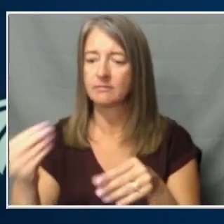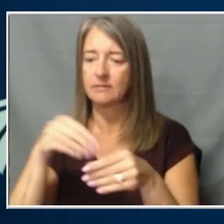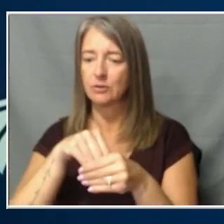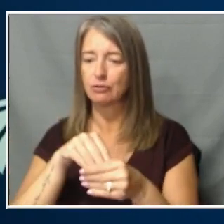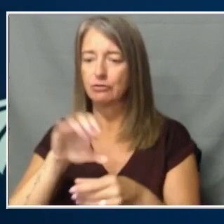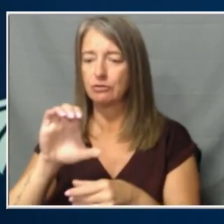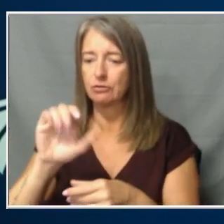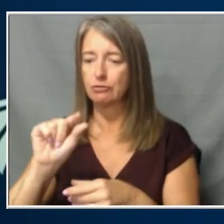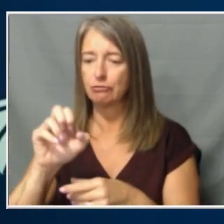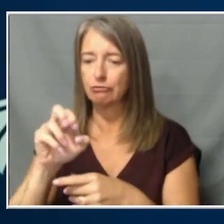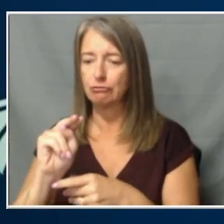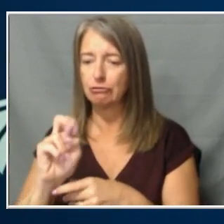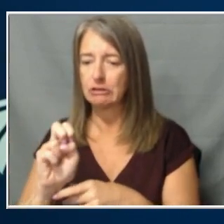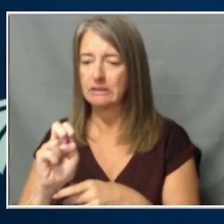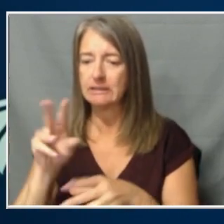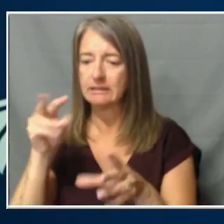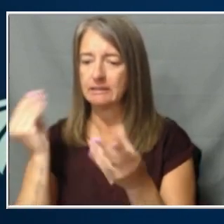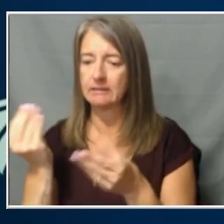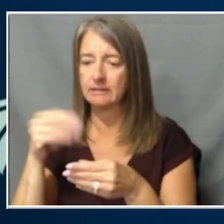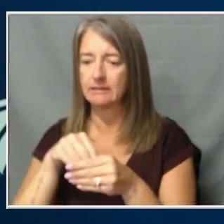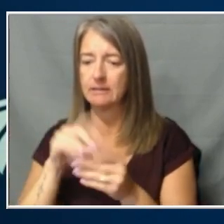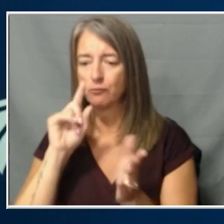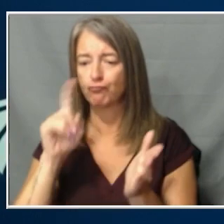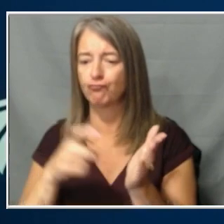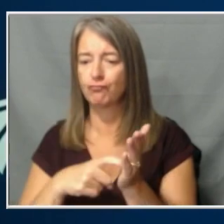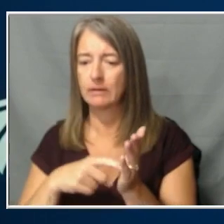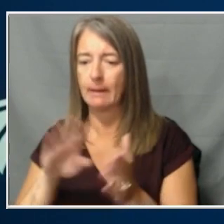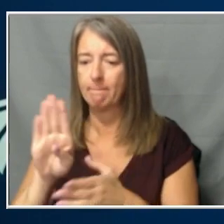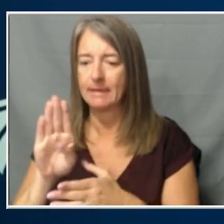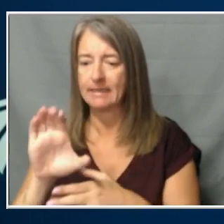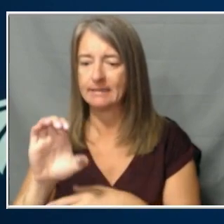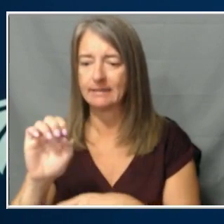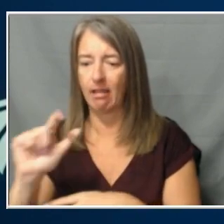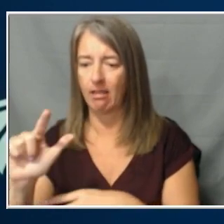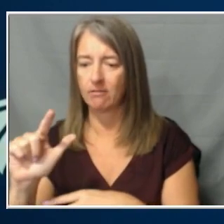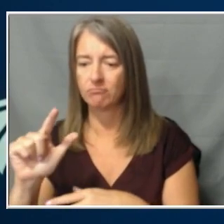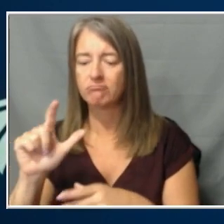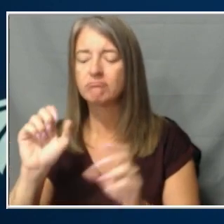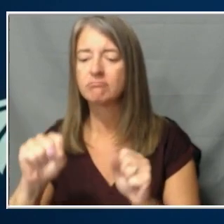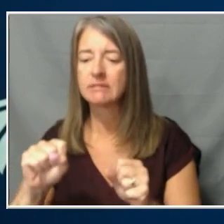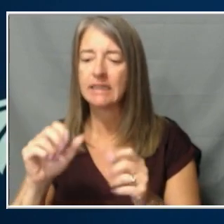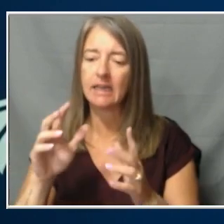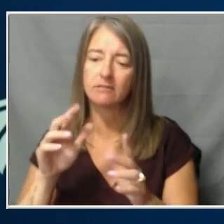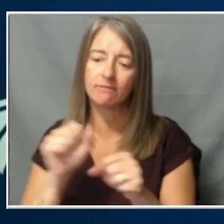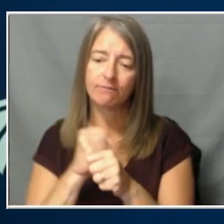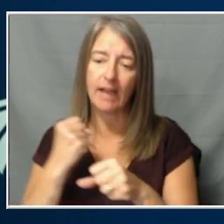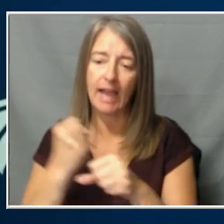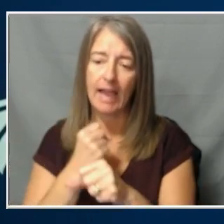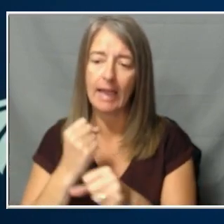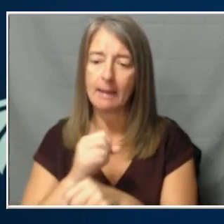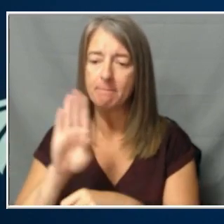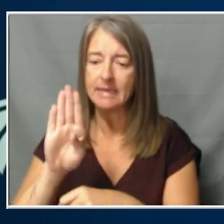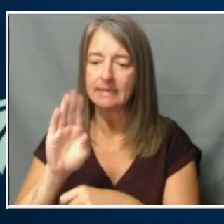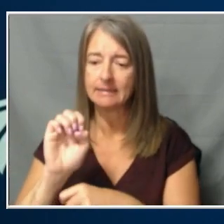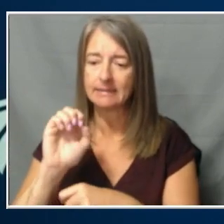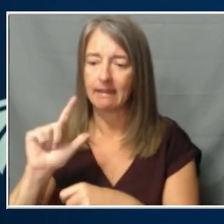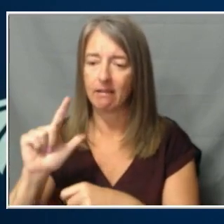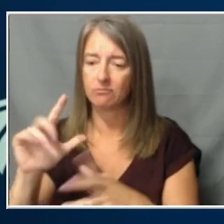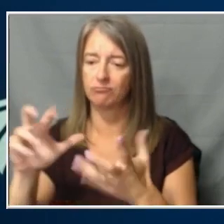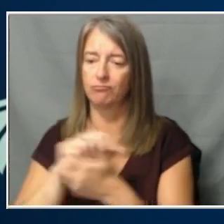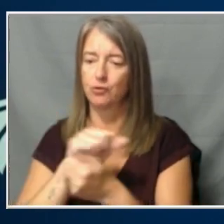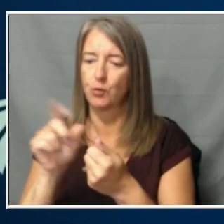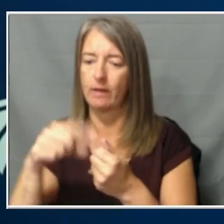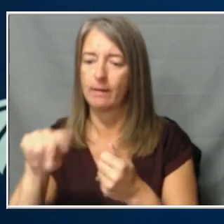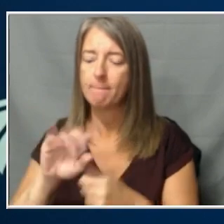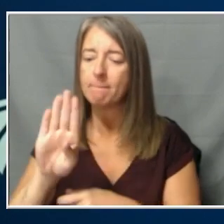that now these cells recognize the B cells, and they can go after the B cells and destroy them. And the B cells are